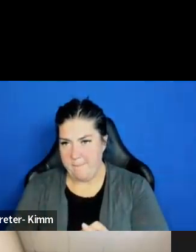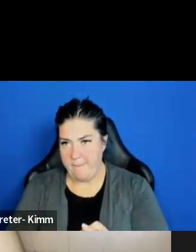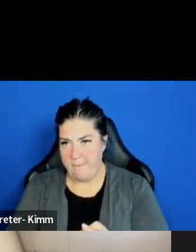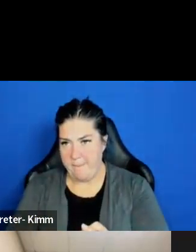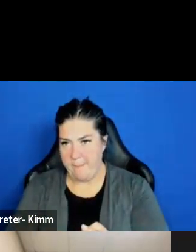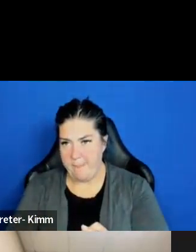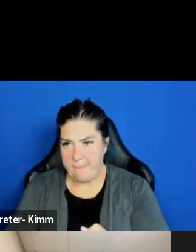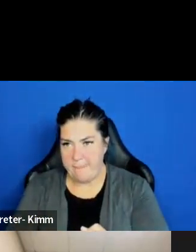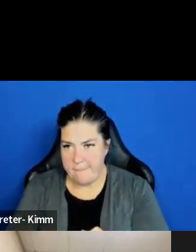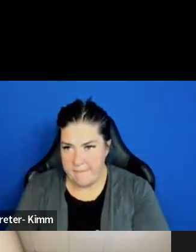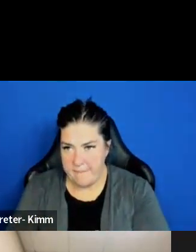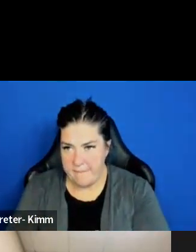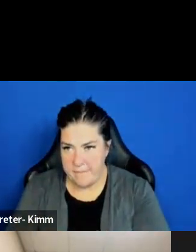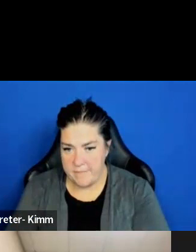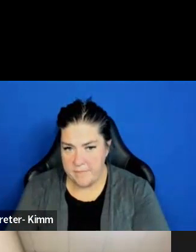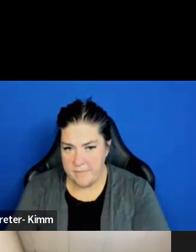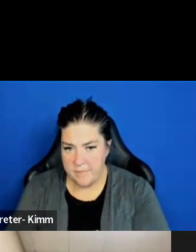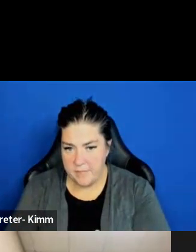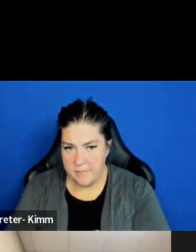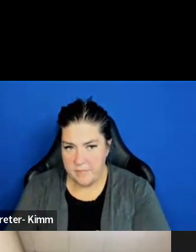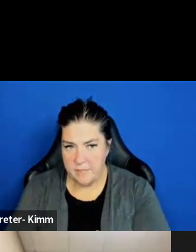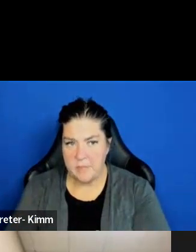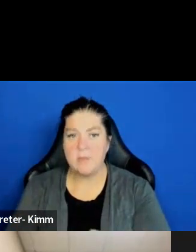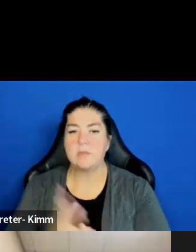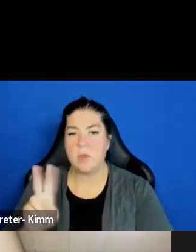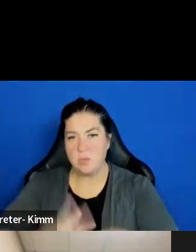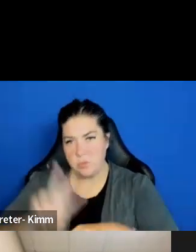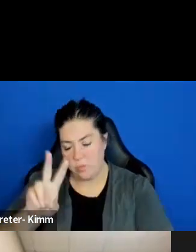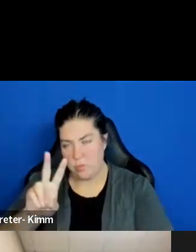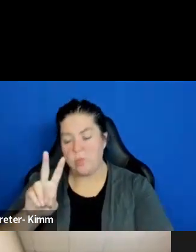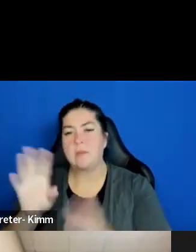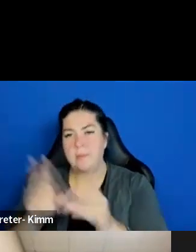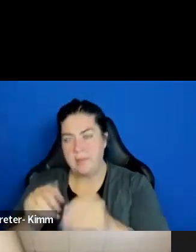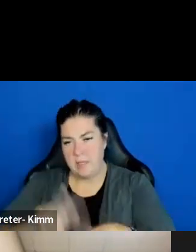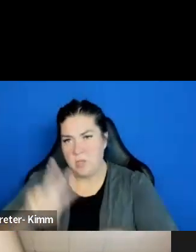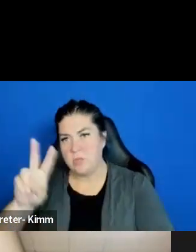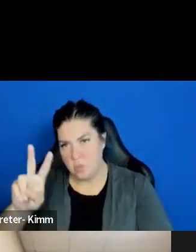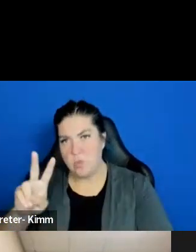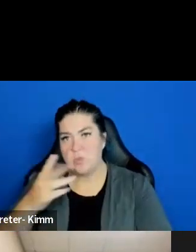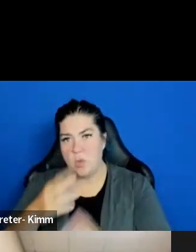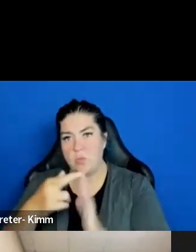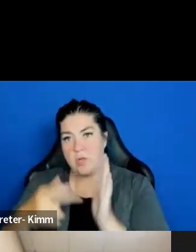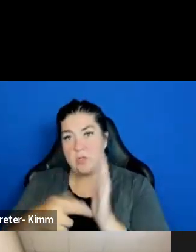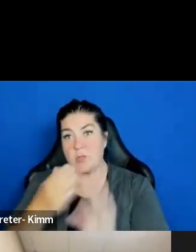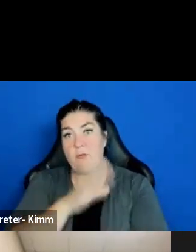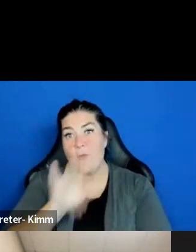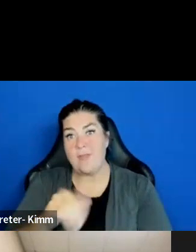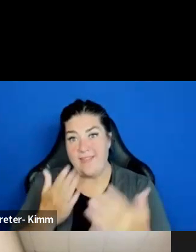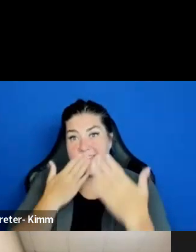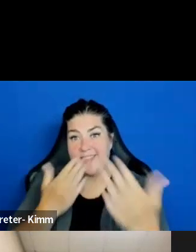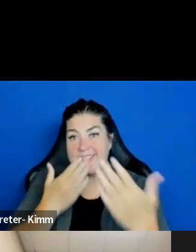First meeting is July 10th, 2 p.m. So register before that. Thank you. Thank